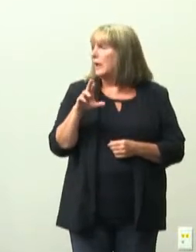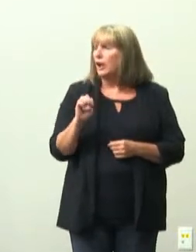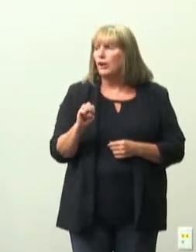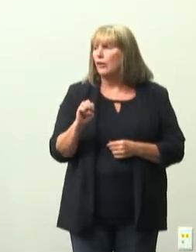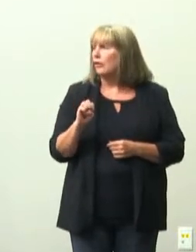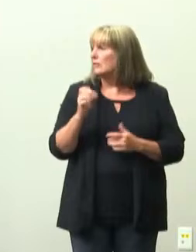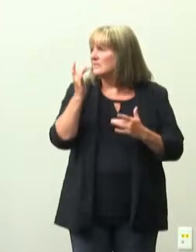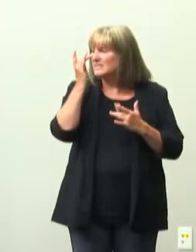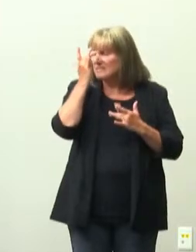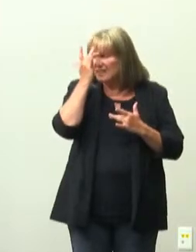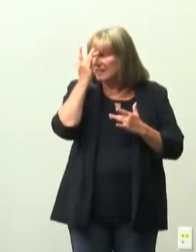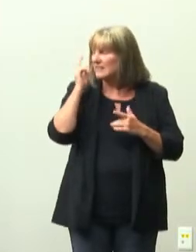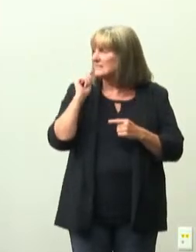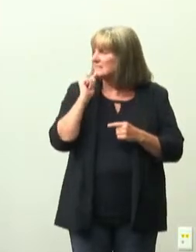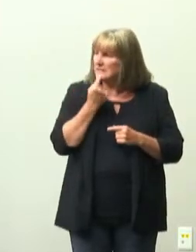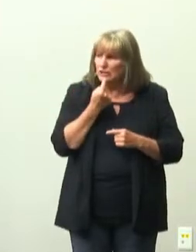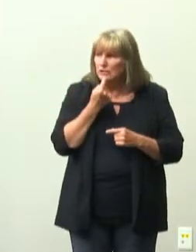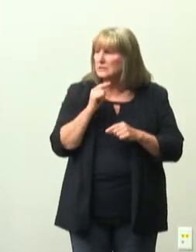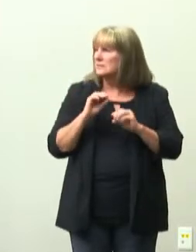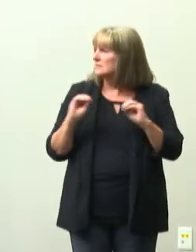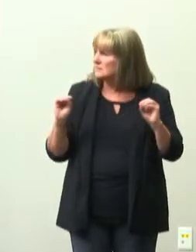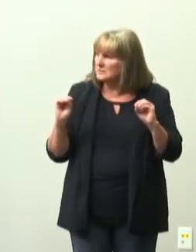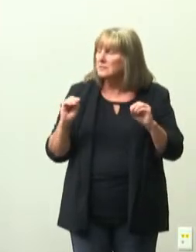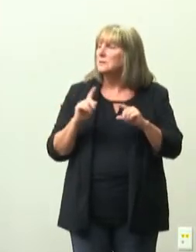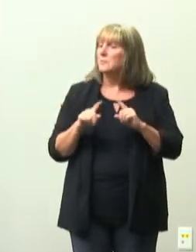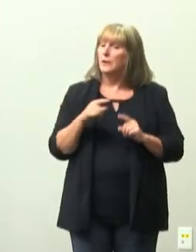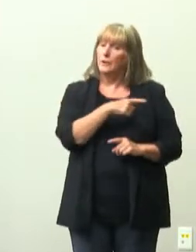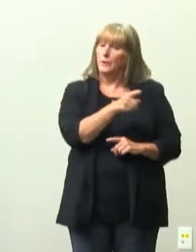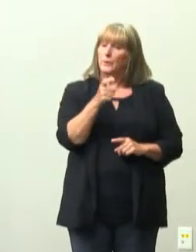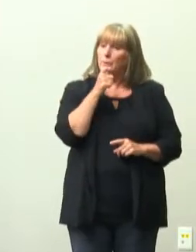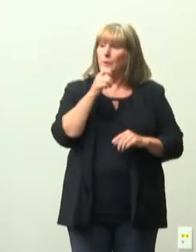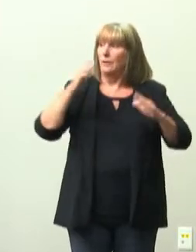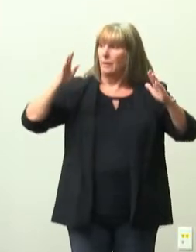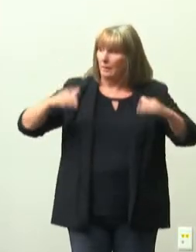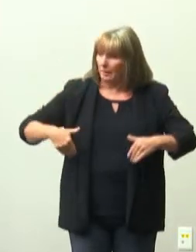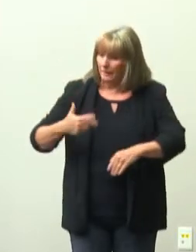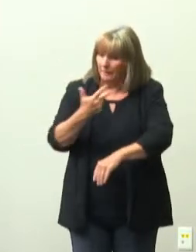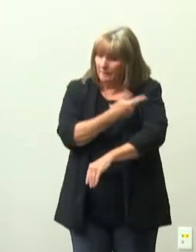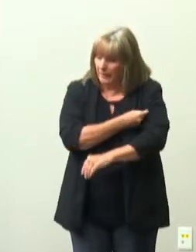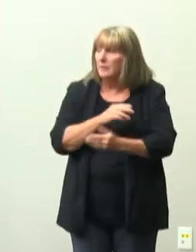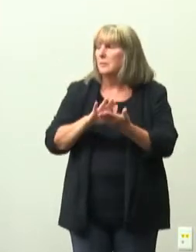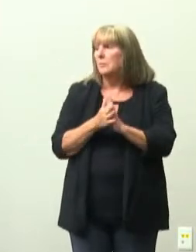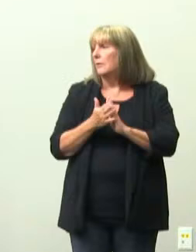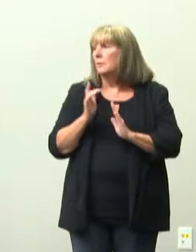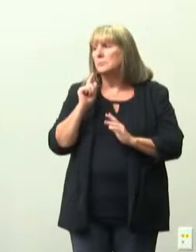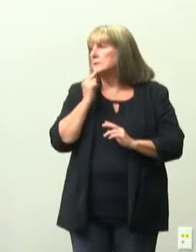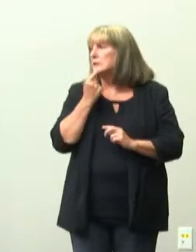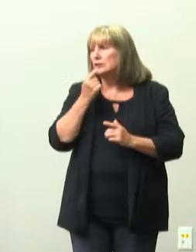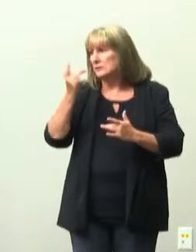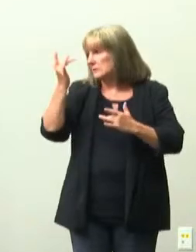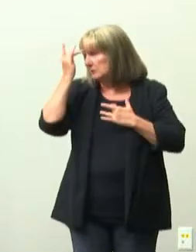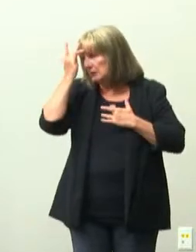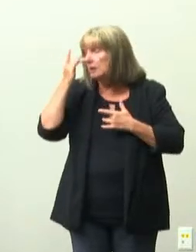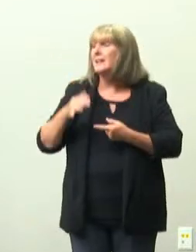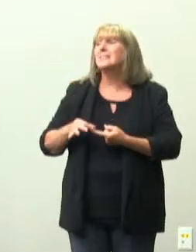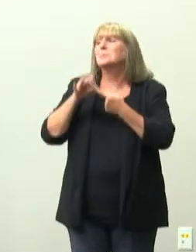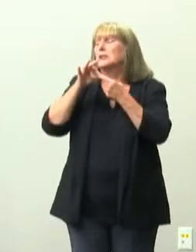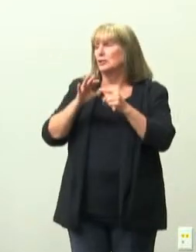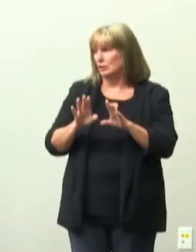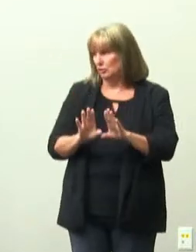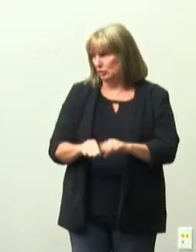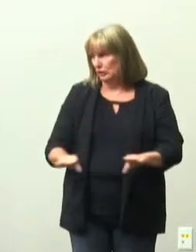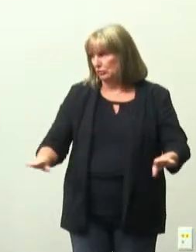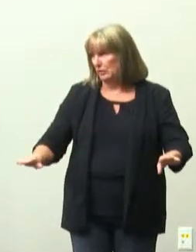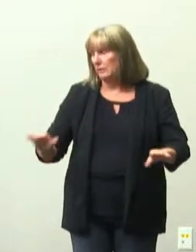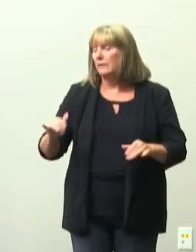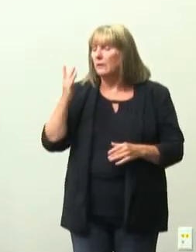ill, but those that are unvaccinated do become ill, and then especially children.